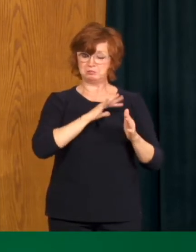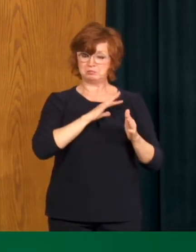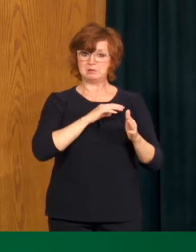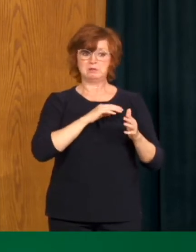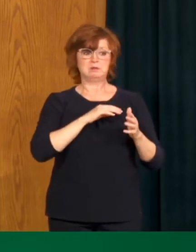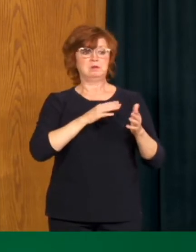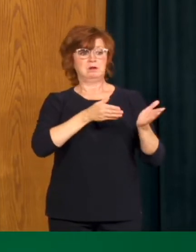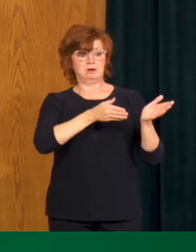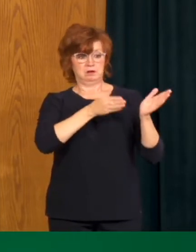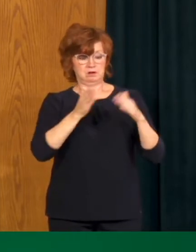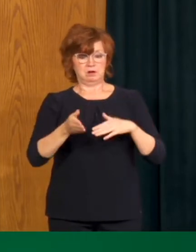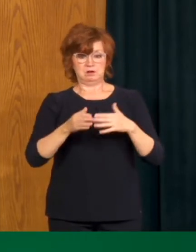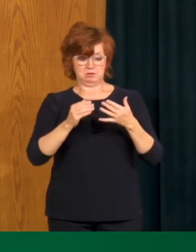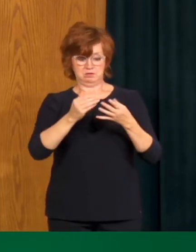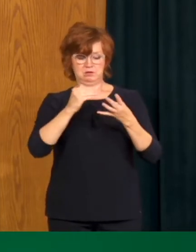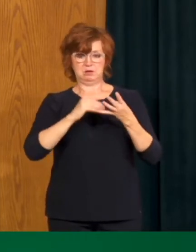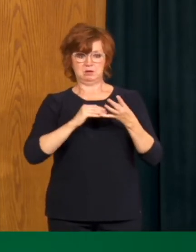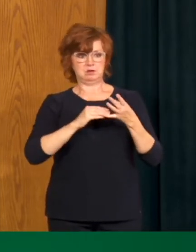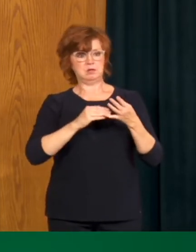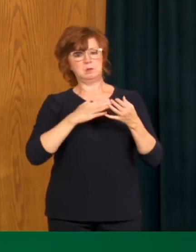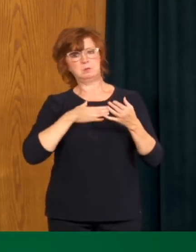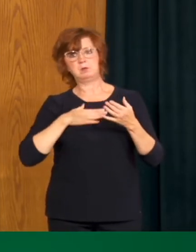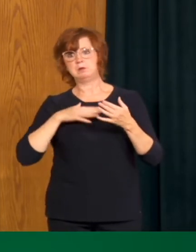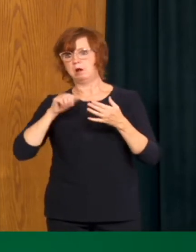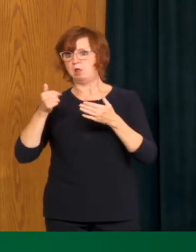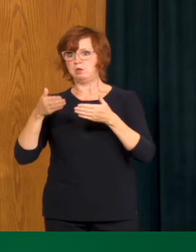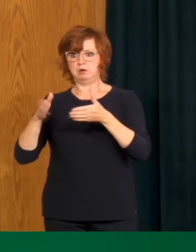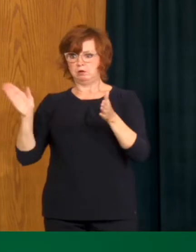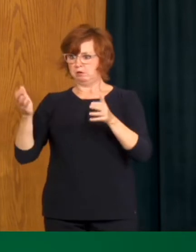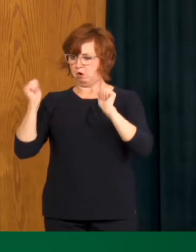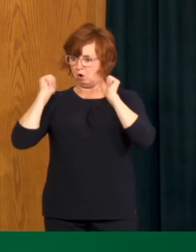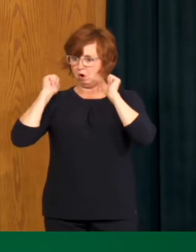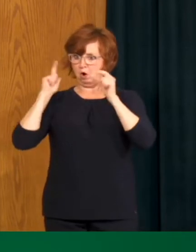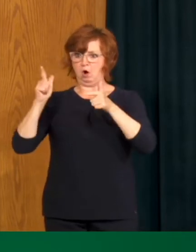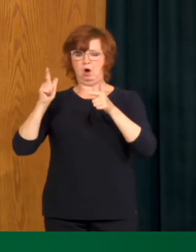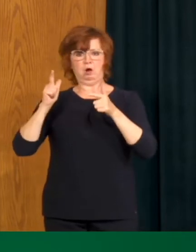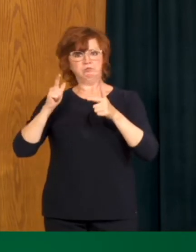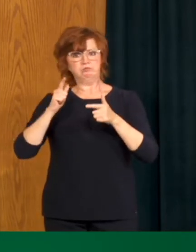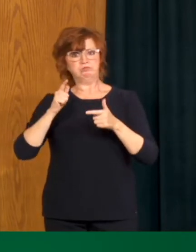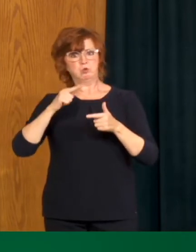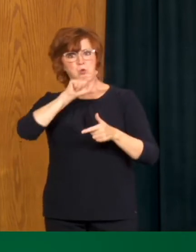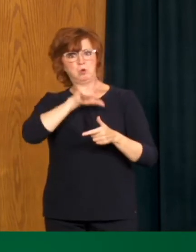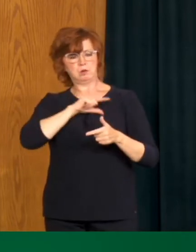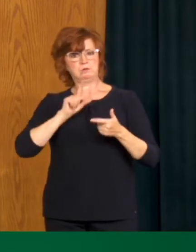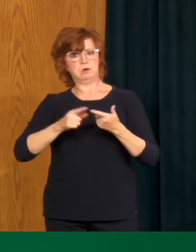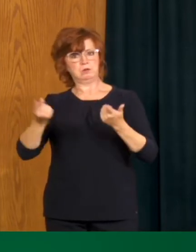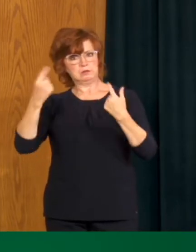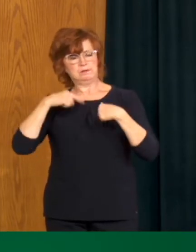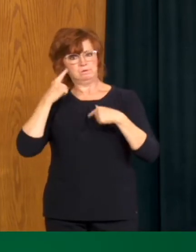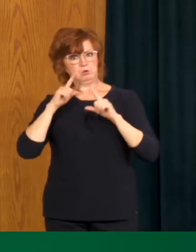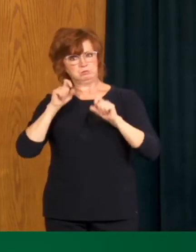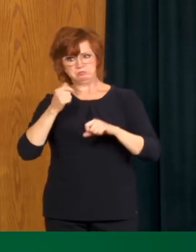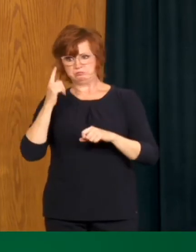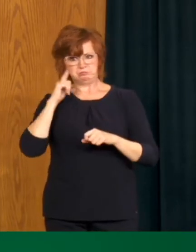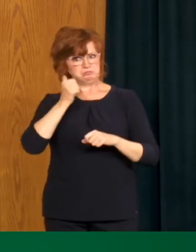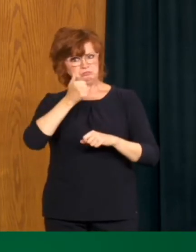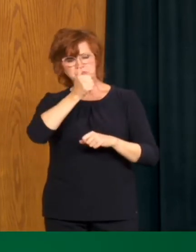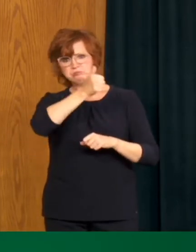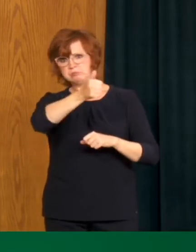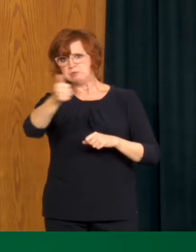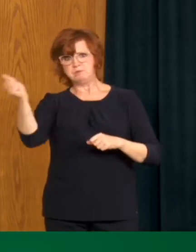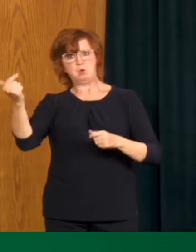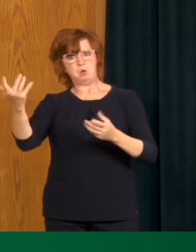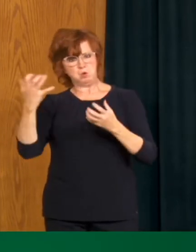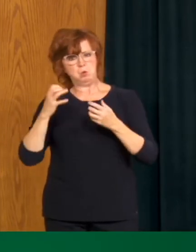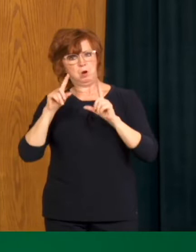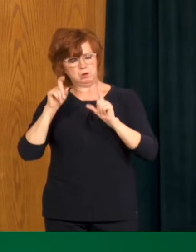for testing. We've opened up testing for a reason. We want to find those cases as quickly as we can. We want to contact trace as quickly as I can. And those two